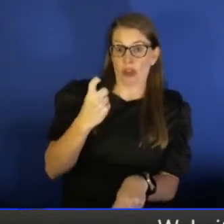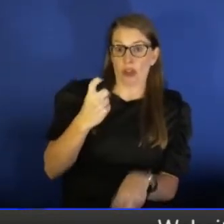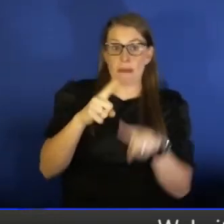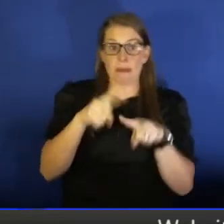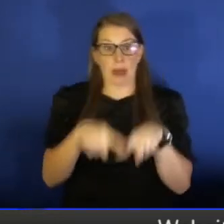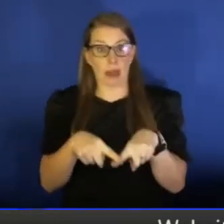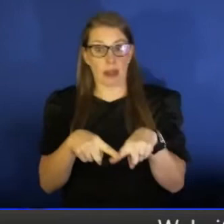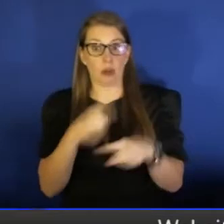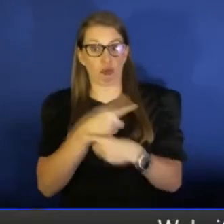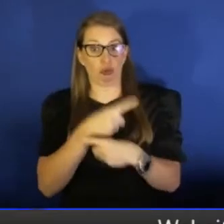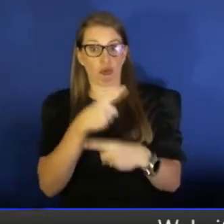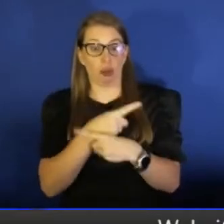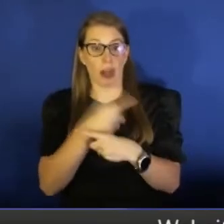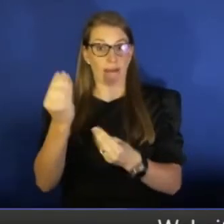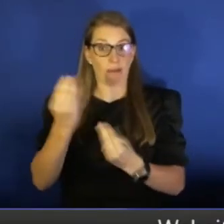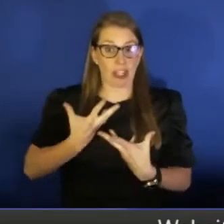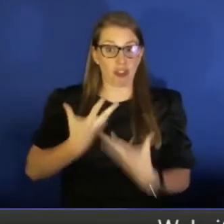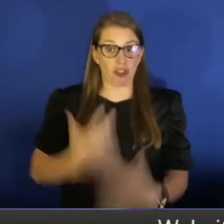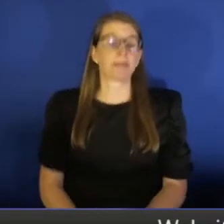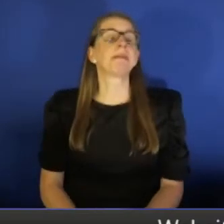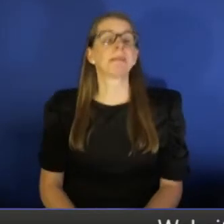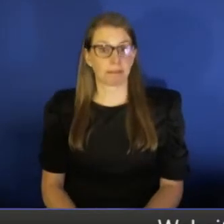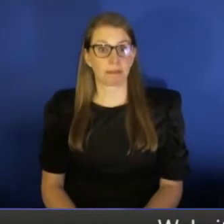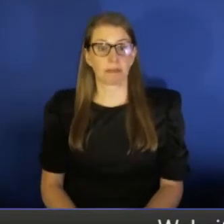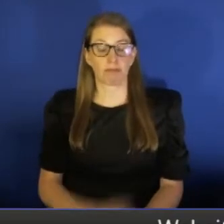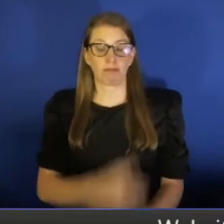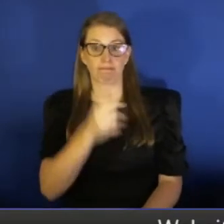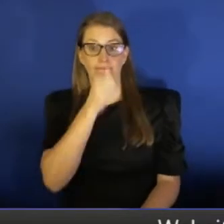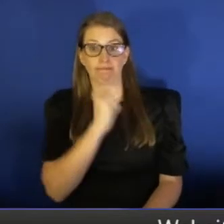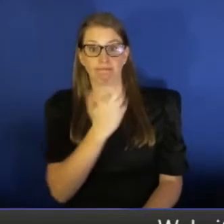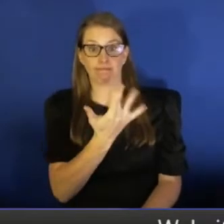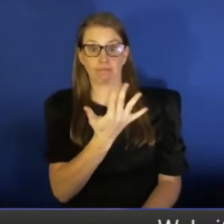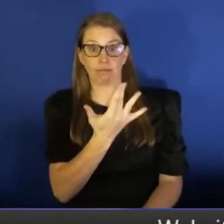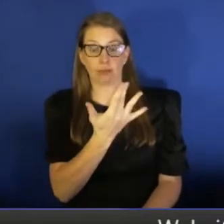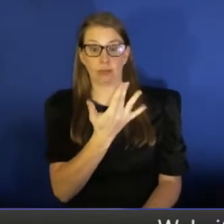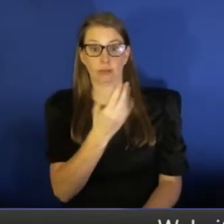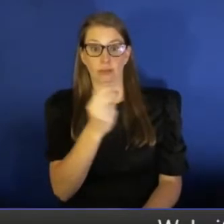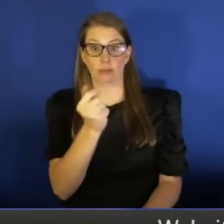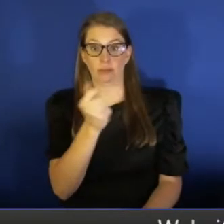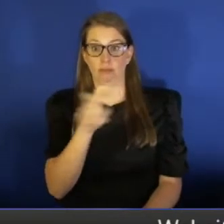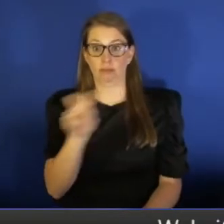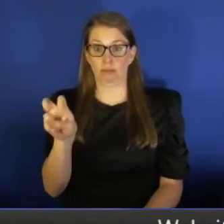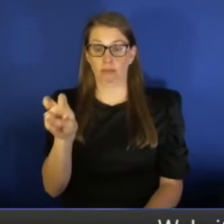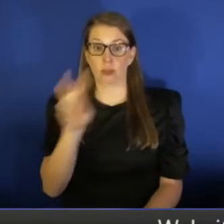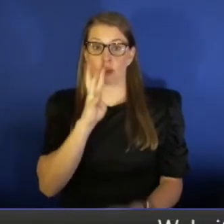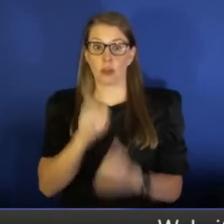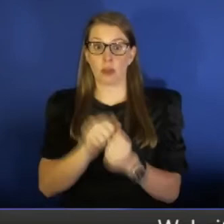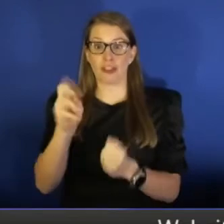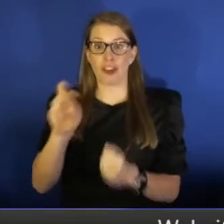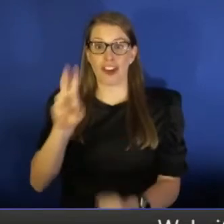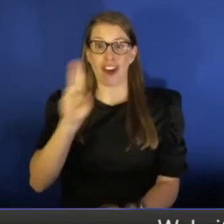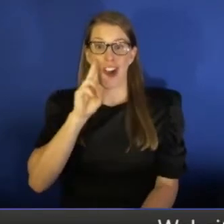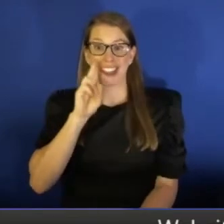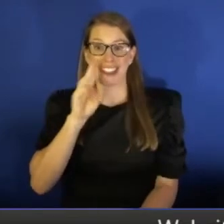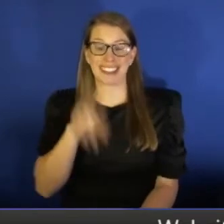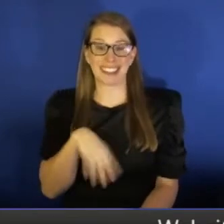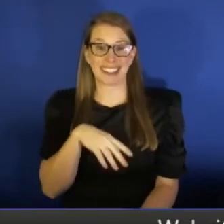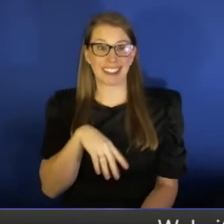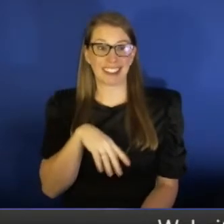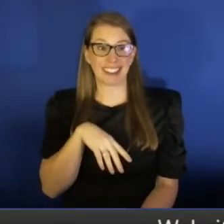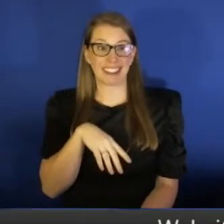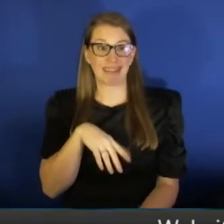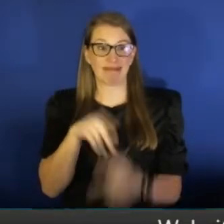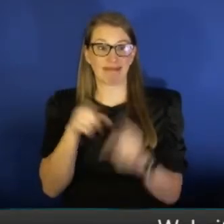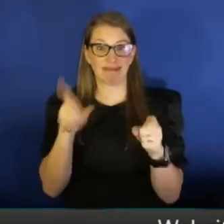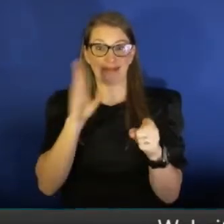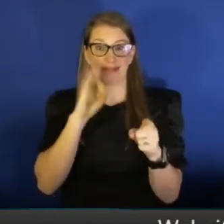right information. All right, hang tight right there. We're going to do a quick shift over and talk with Dr. Hawkinson, who, Kim, I know you know well because you've watched